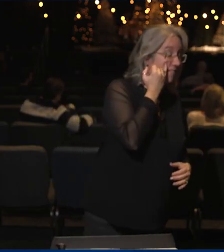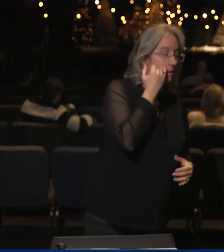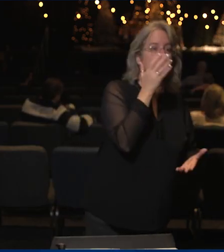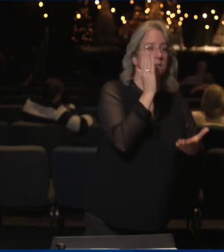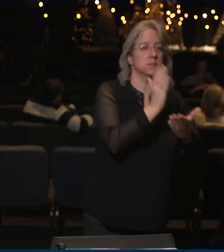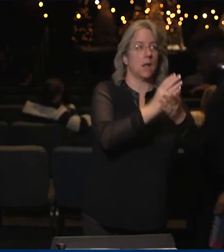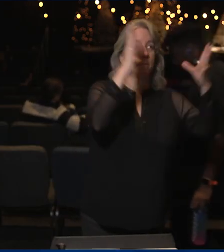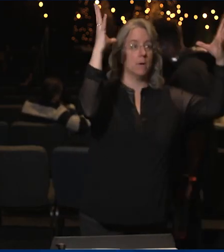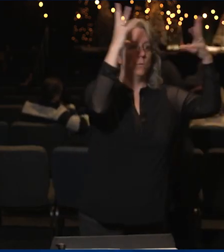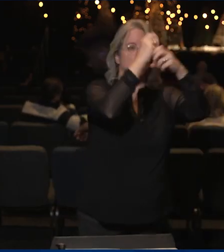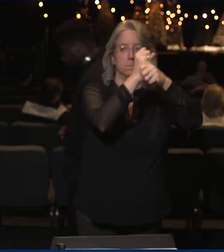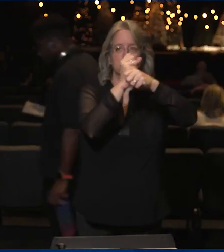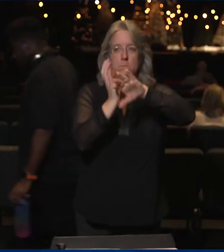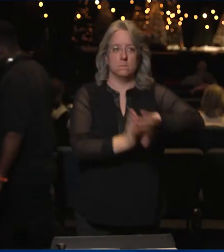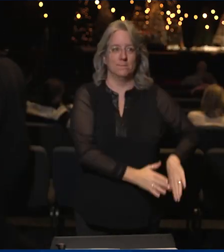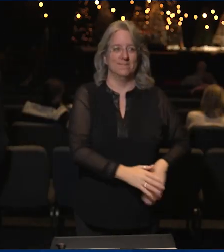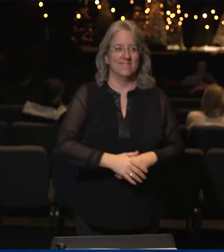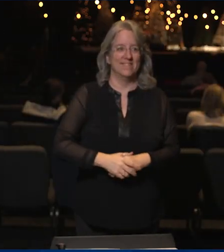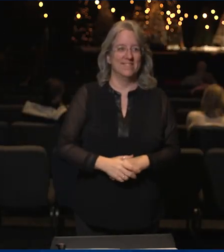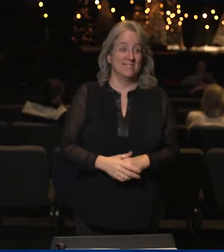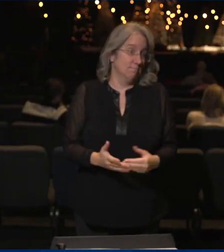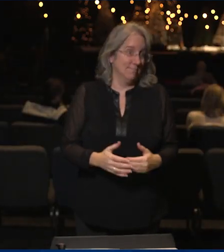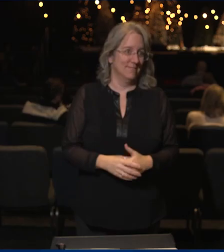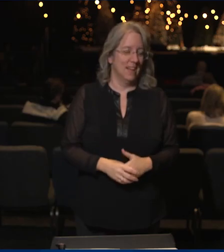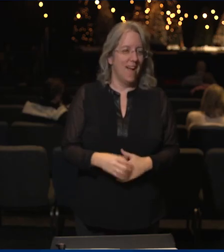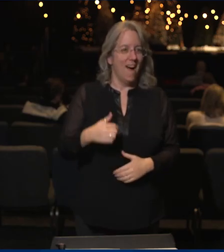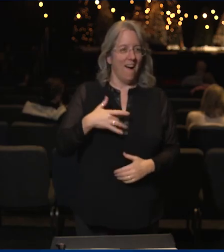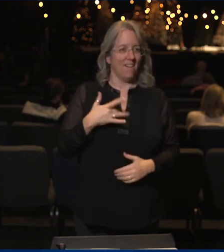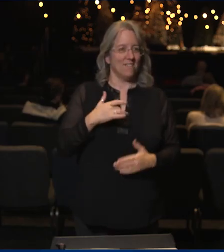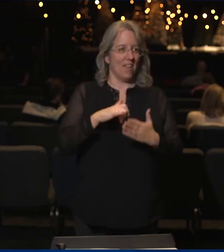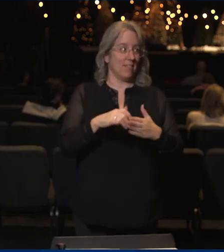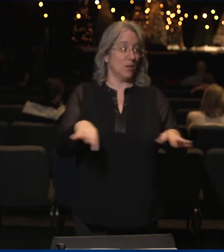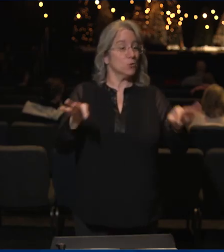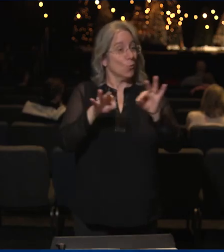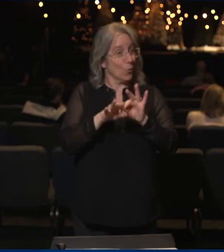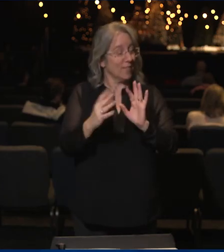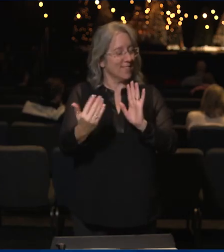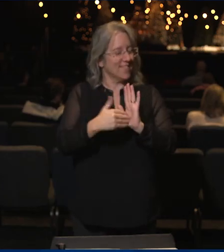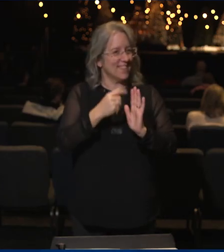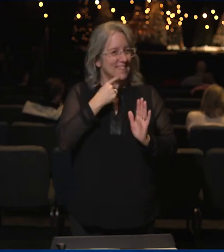That's neither here nor there, but I felt it's worth repeating.